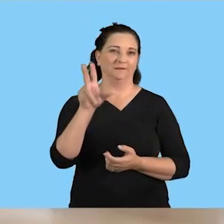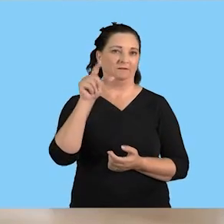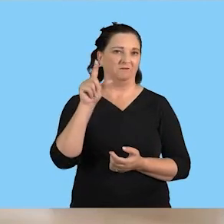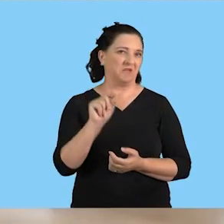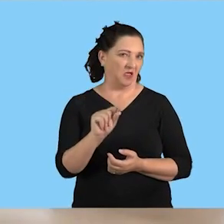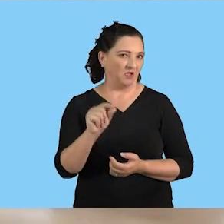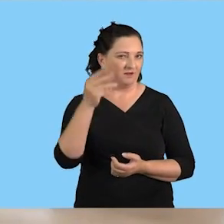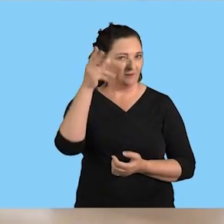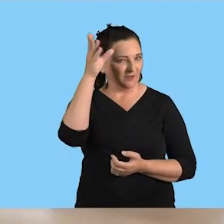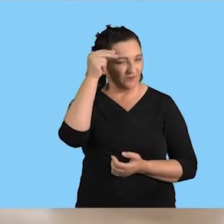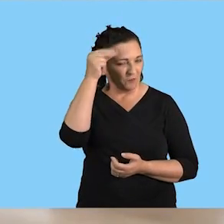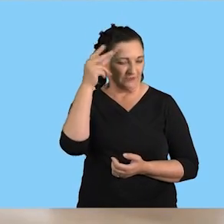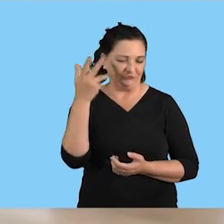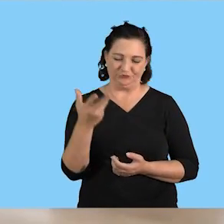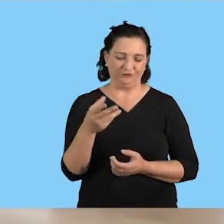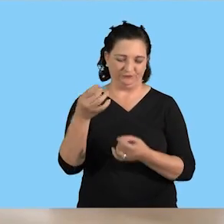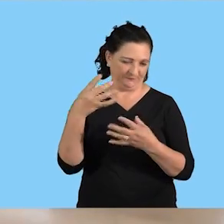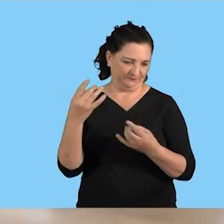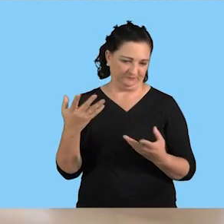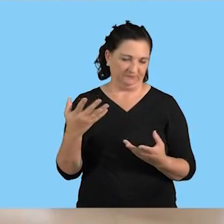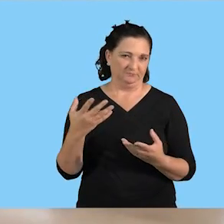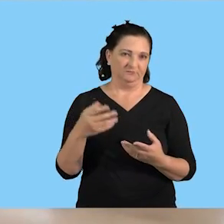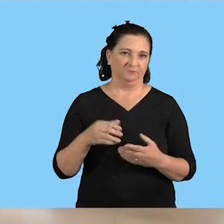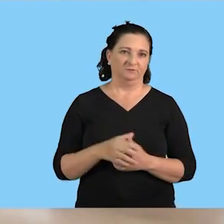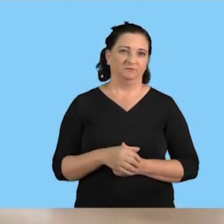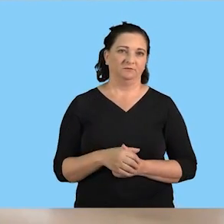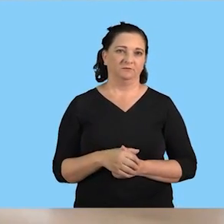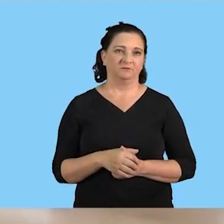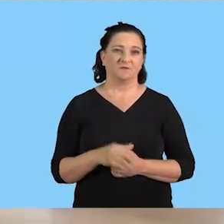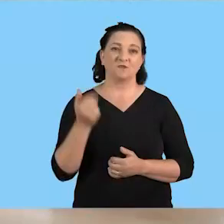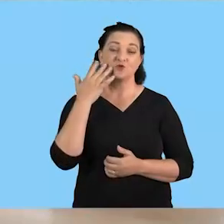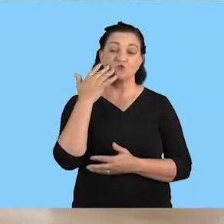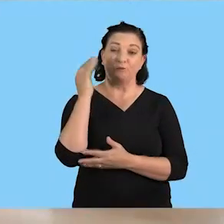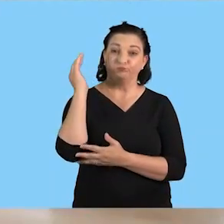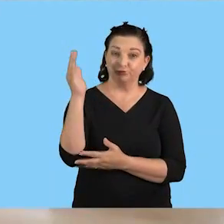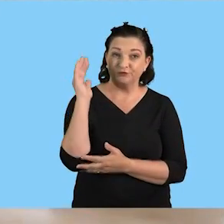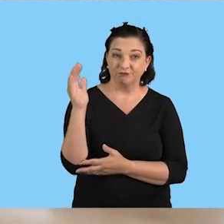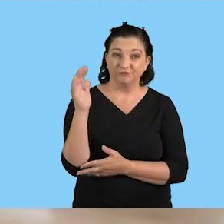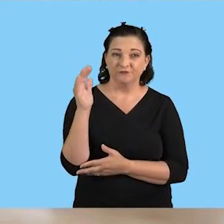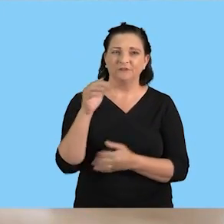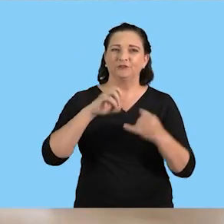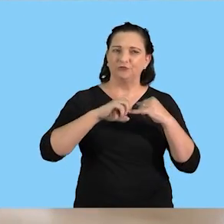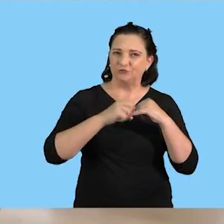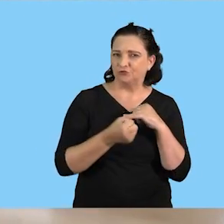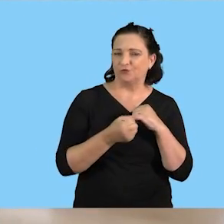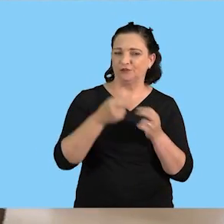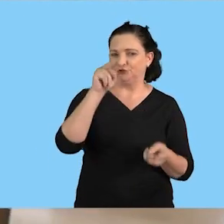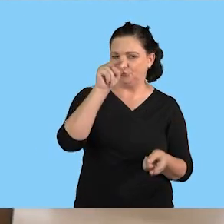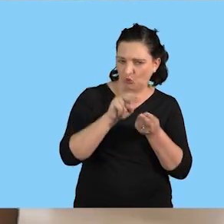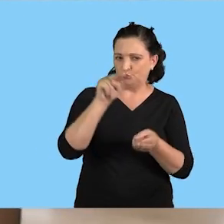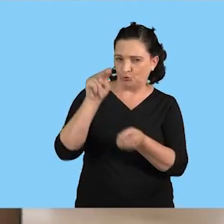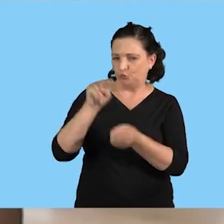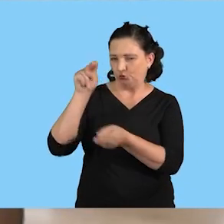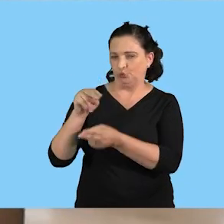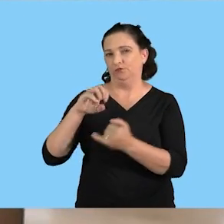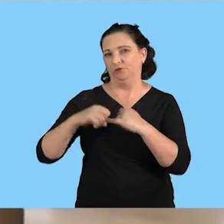be used. You can elaborate that using like your mouth basically when you're presenting to them. But on the slide, try and be as